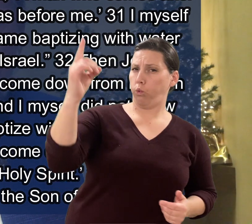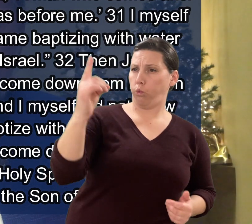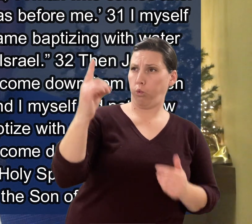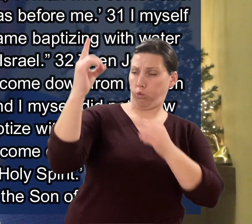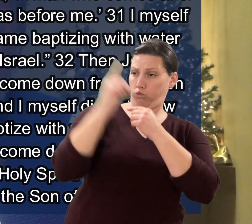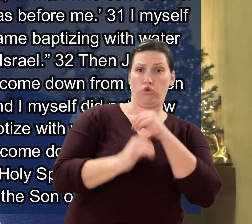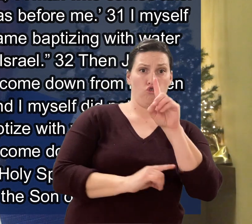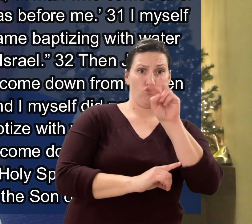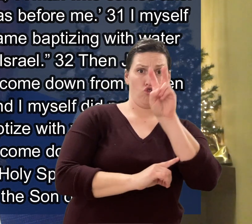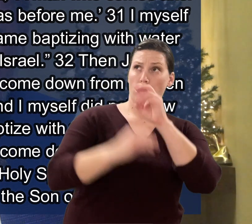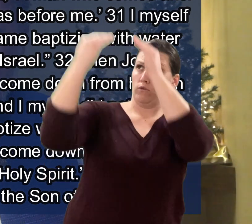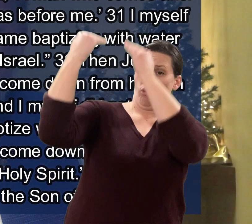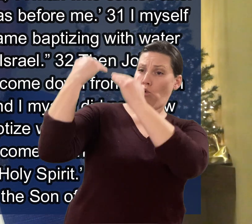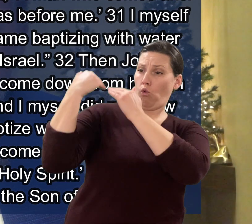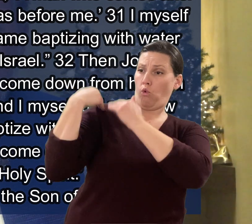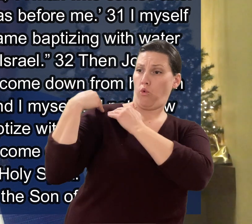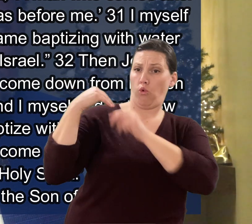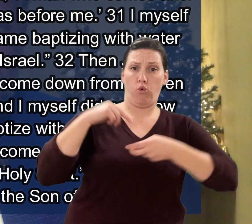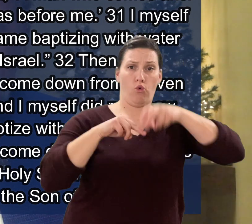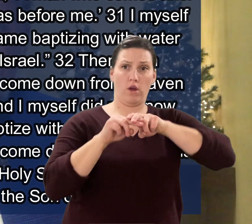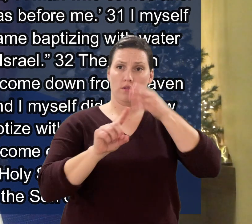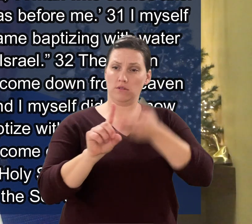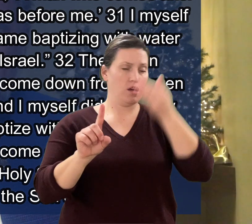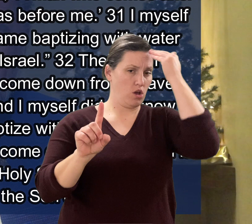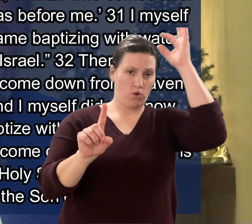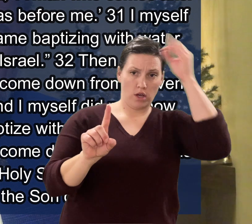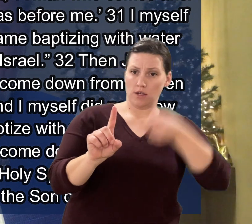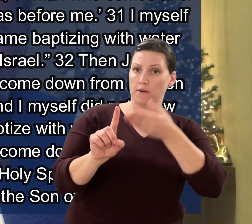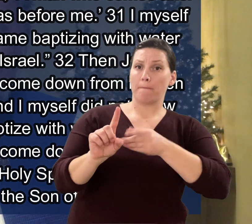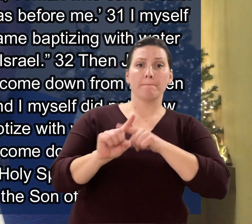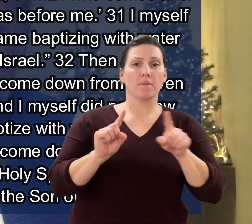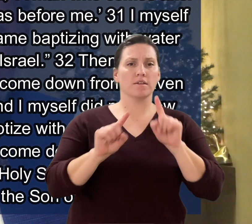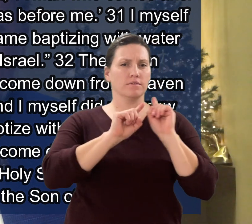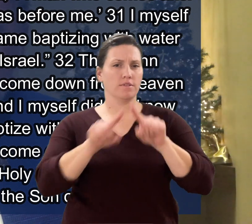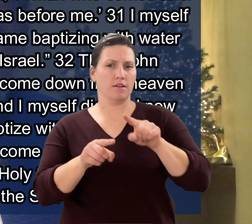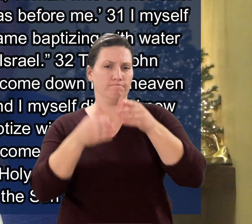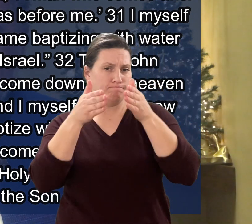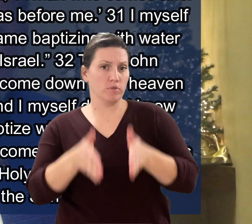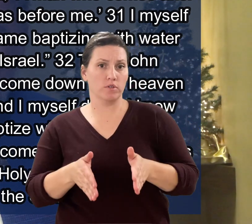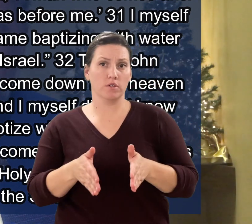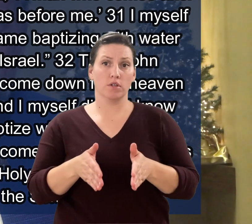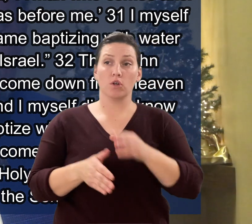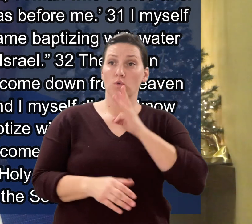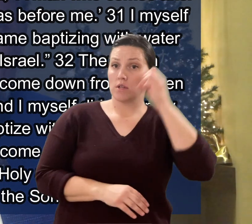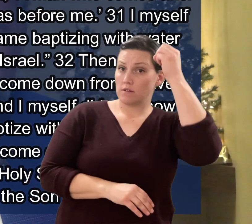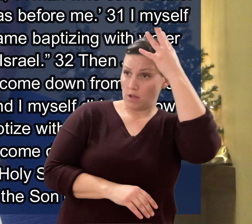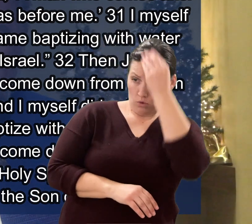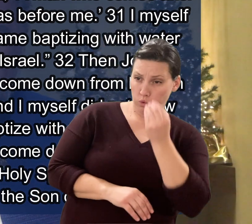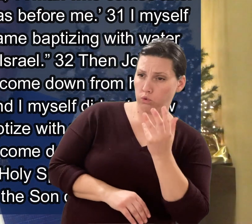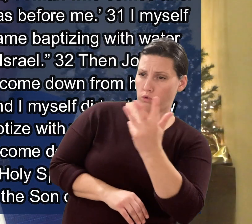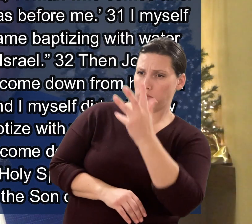dove and remain on him. And I myself did not know him, but the one who sent me to baptize with water told